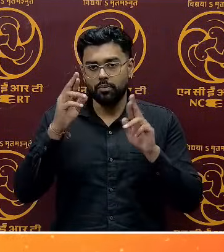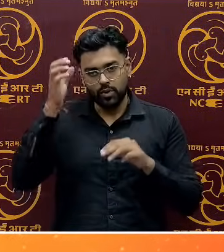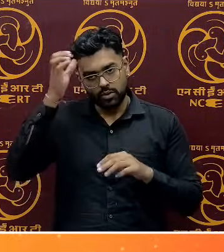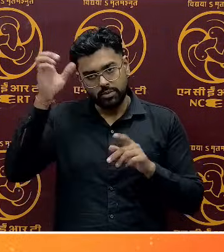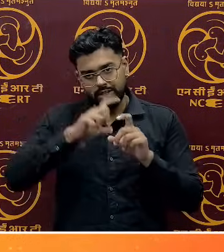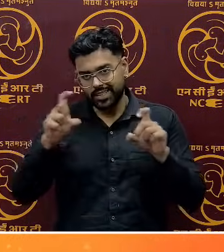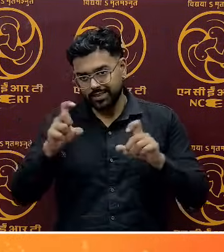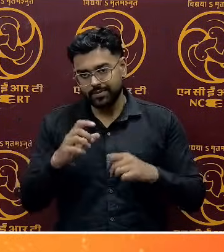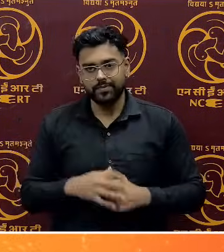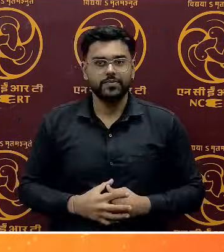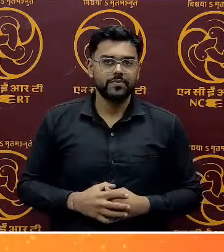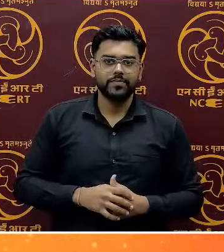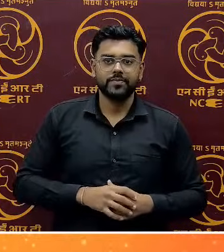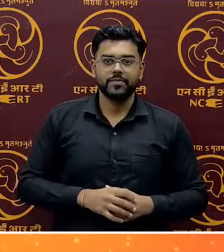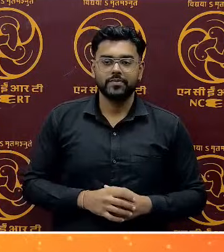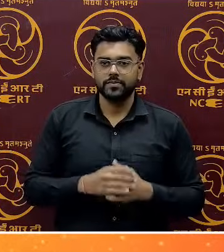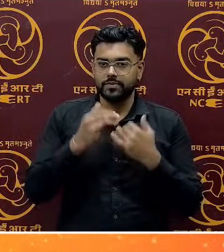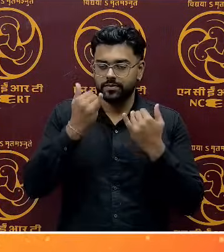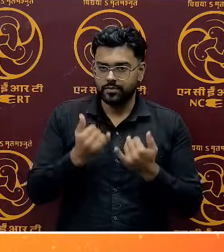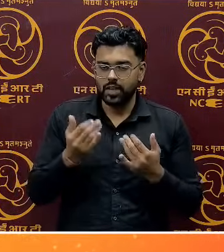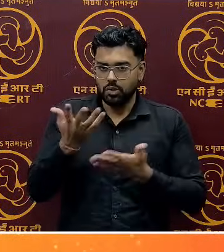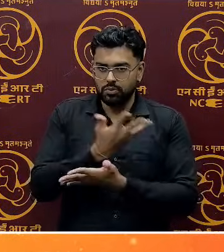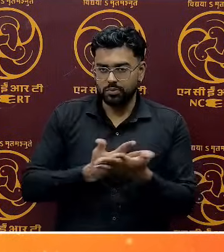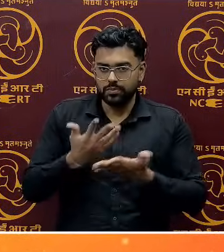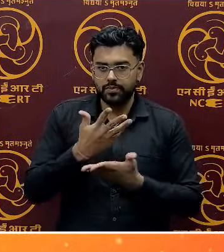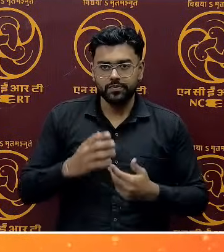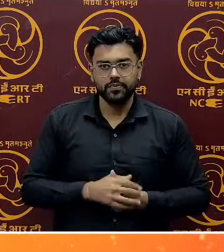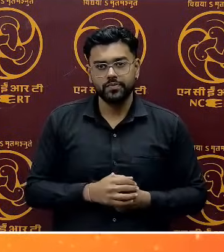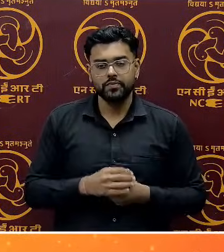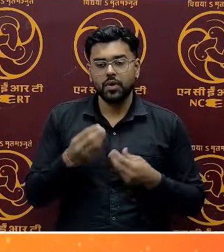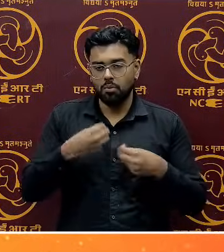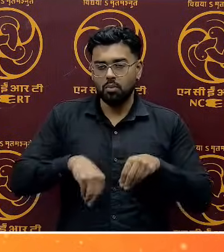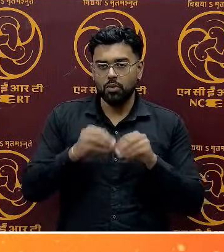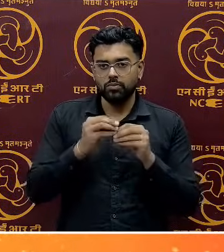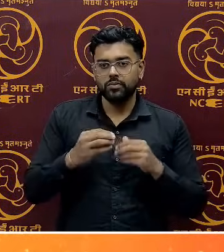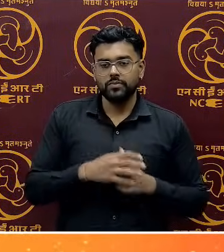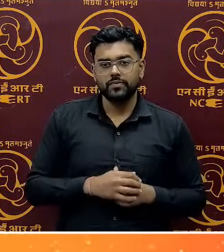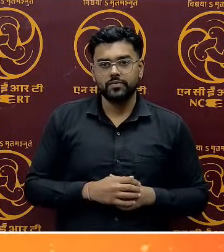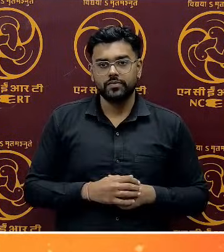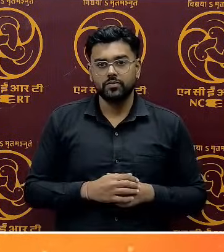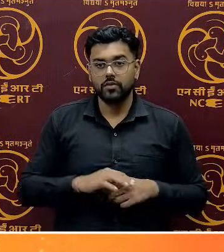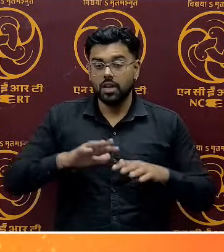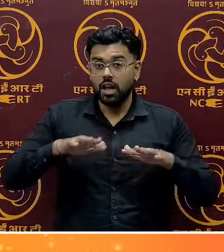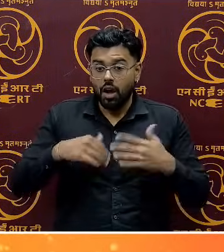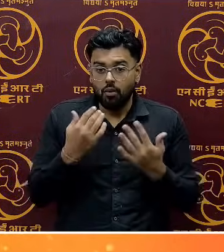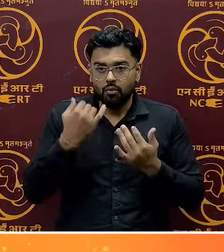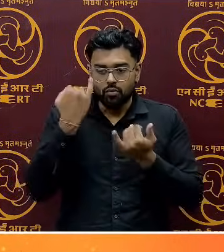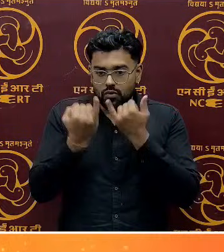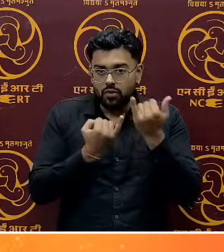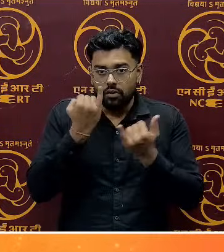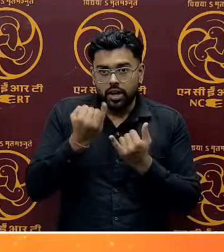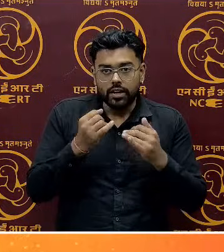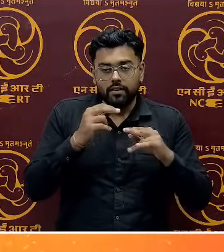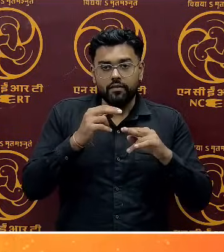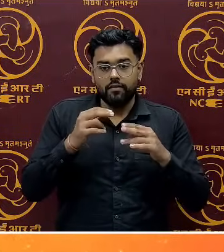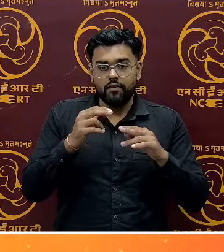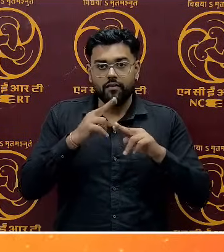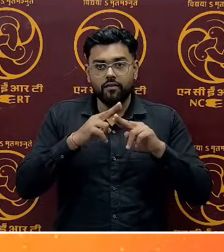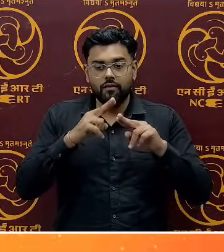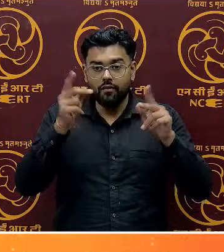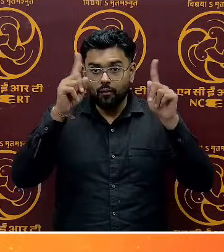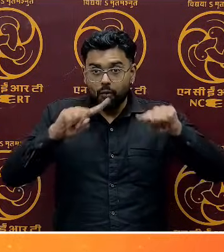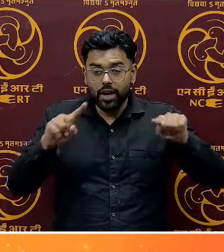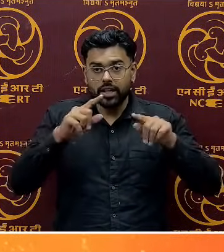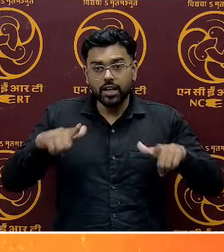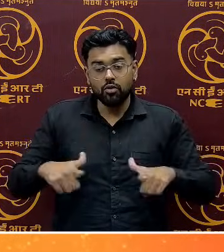now. Absolutely. Okay. Now, let us discuss another fact here about how to find out a factor tree, how to draw a